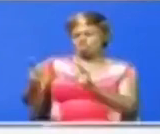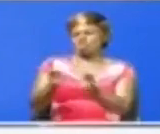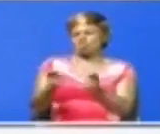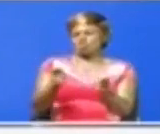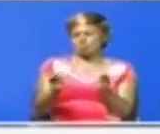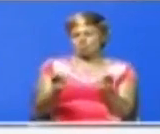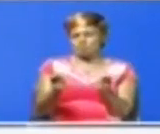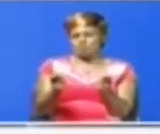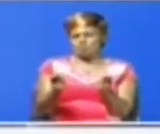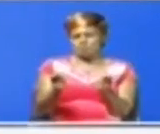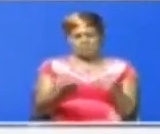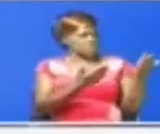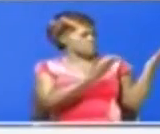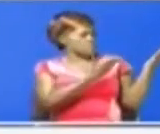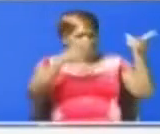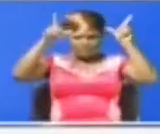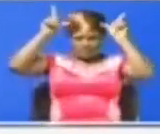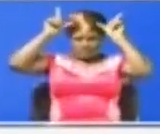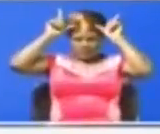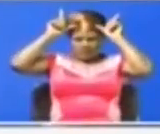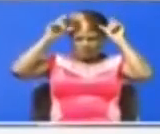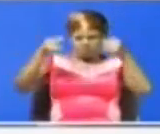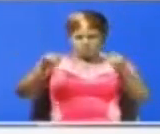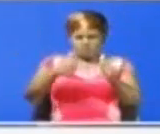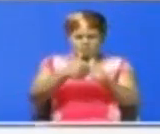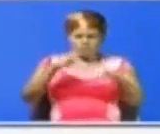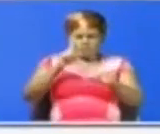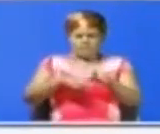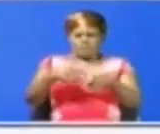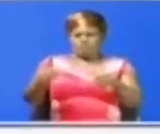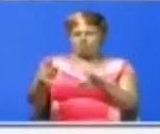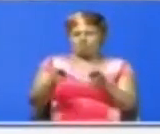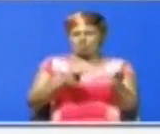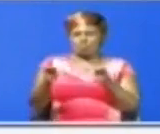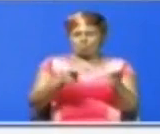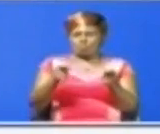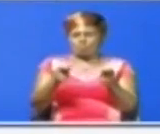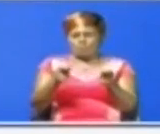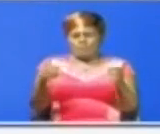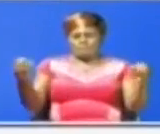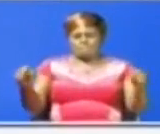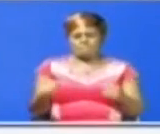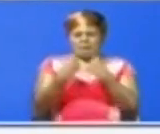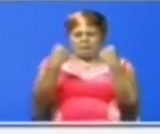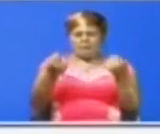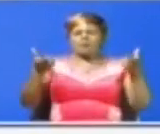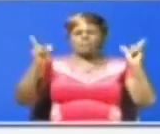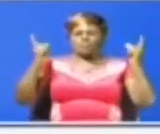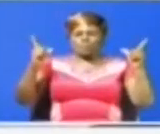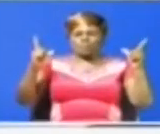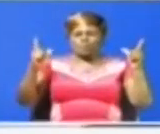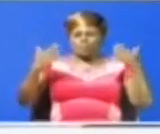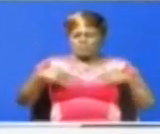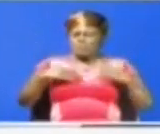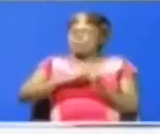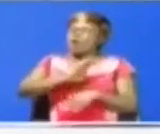This is the car that the driver was trying to avoid when he lost control and rammed into an oncoming trailer. All those aboard the